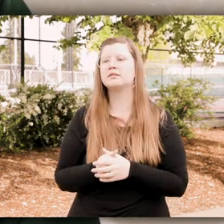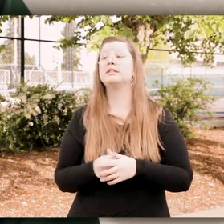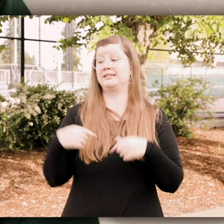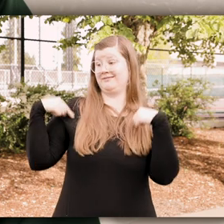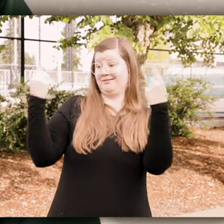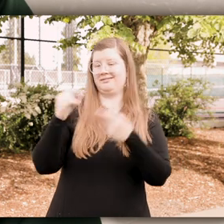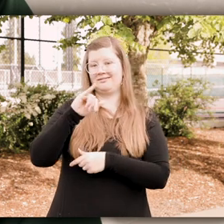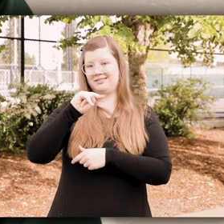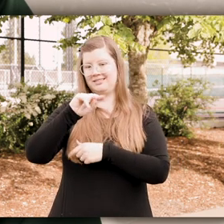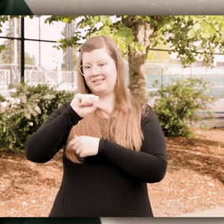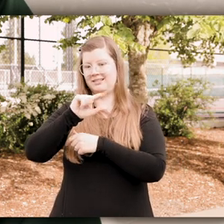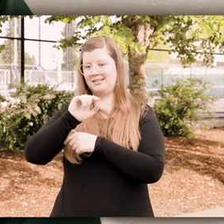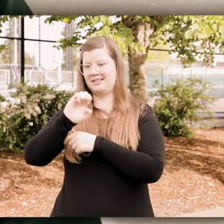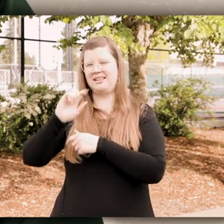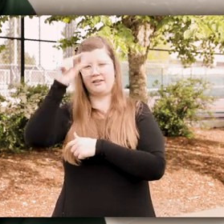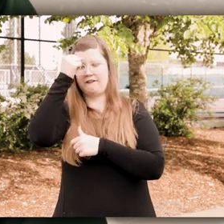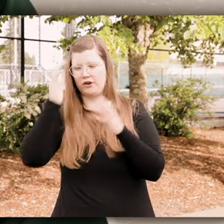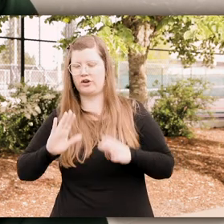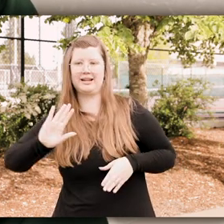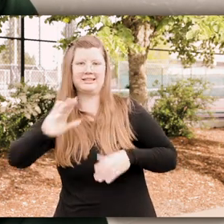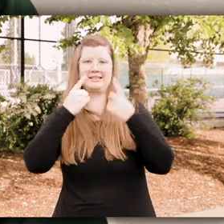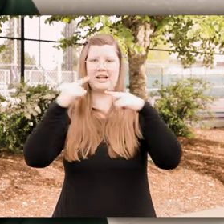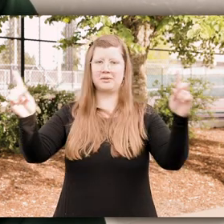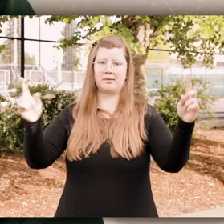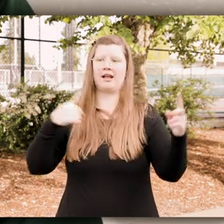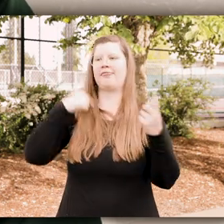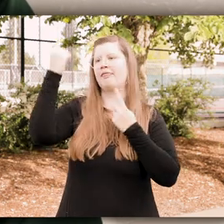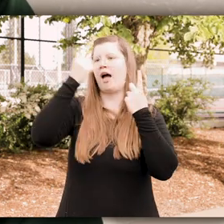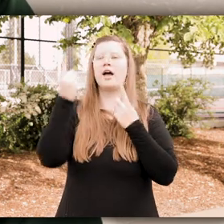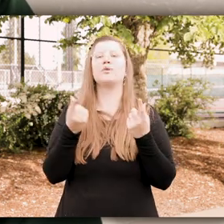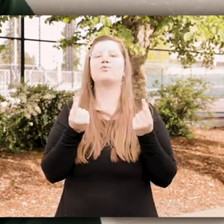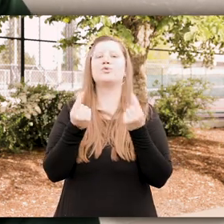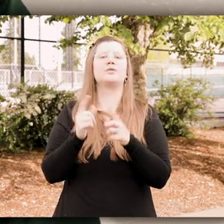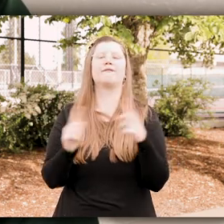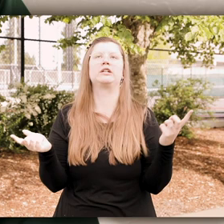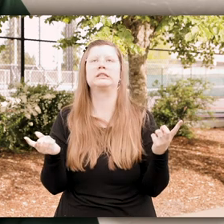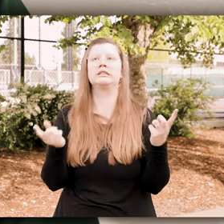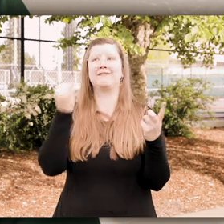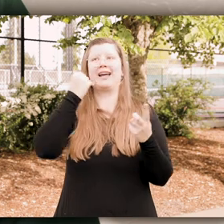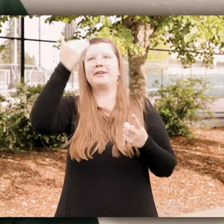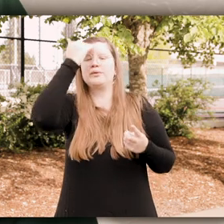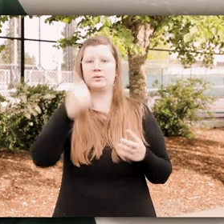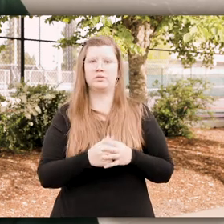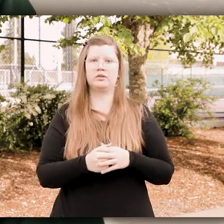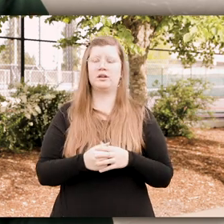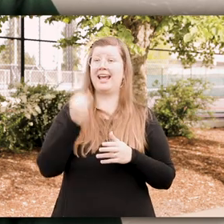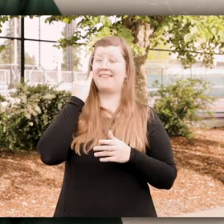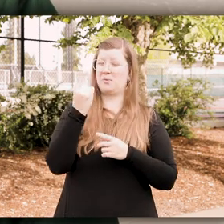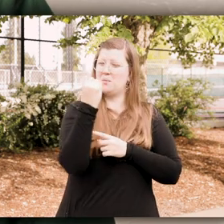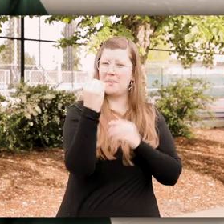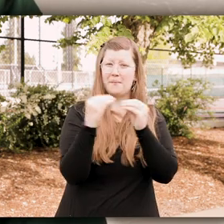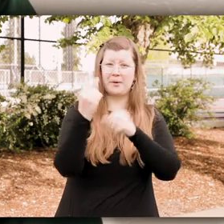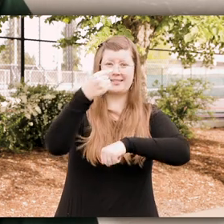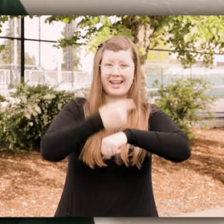if only I had known that the year was ending 3 months too soon. I thought about how much I would give just to have one more day, at least to say goodbye to